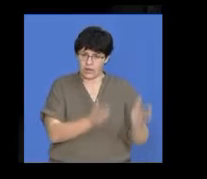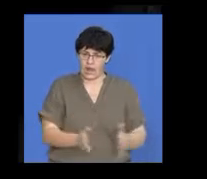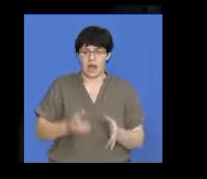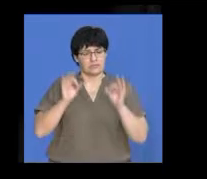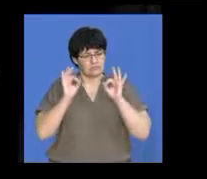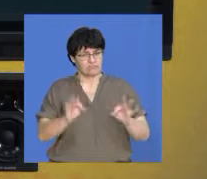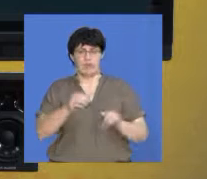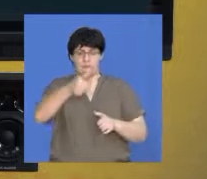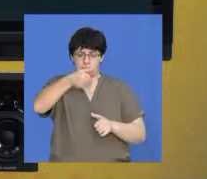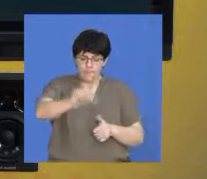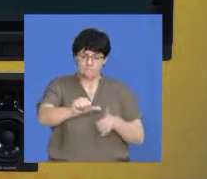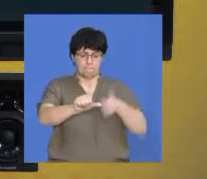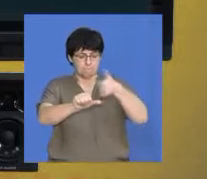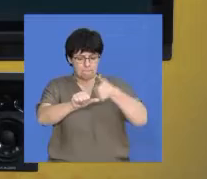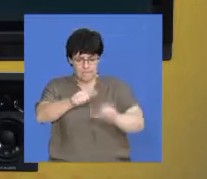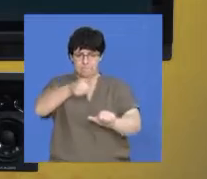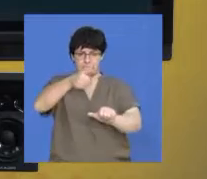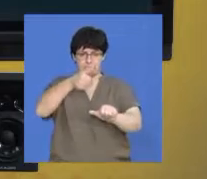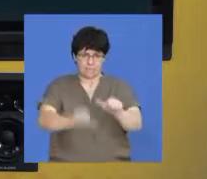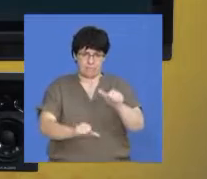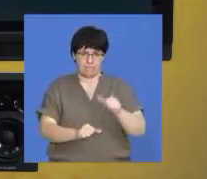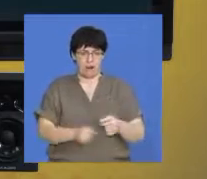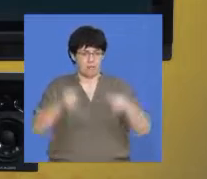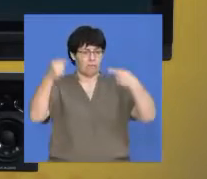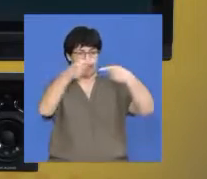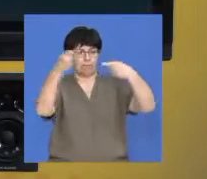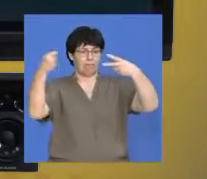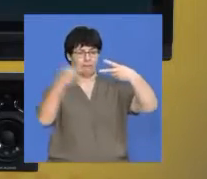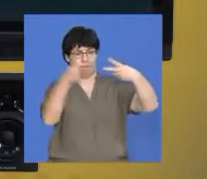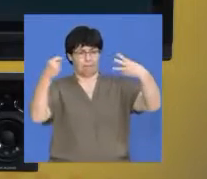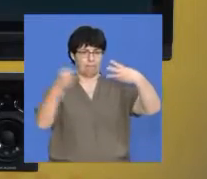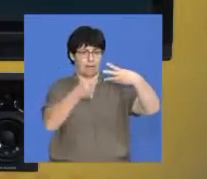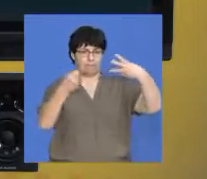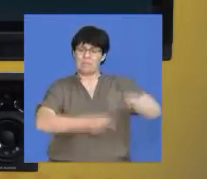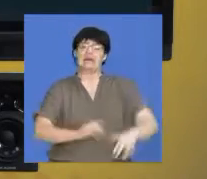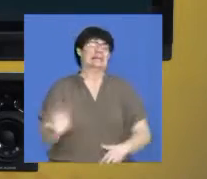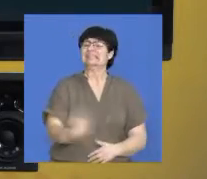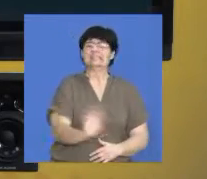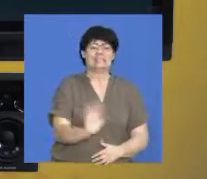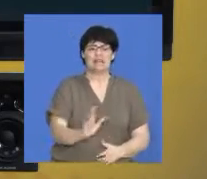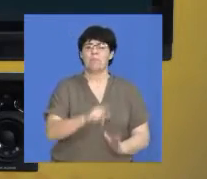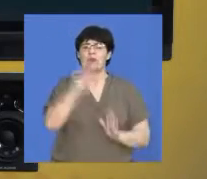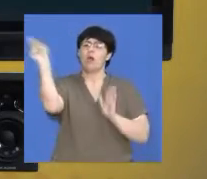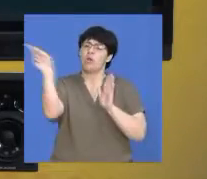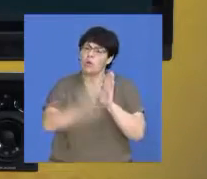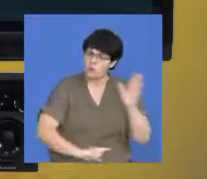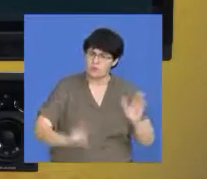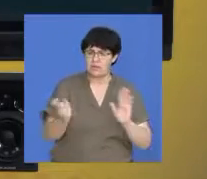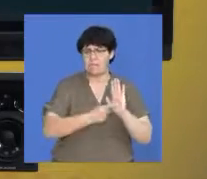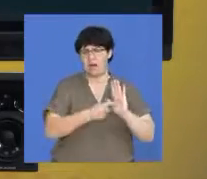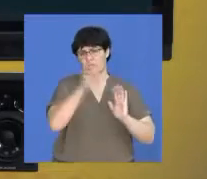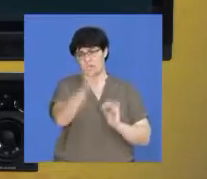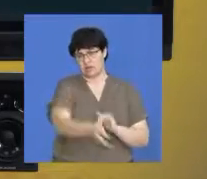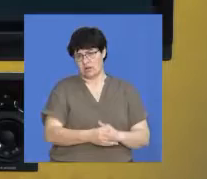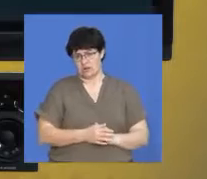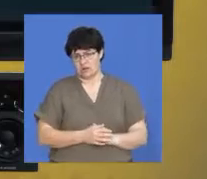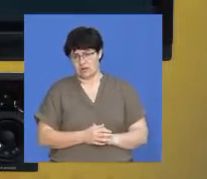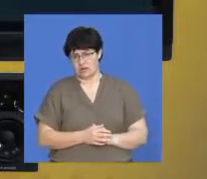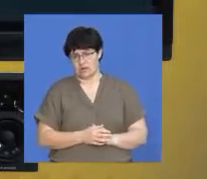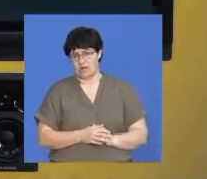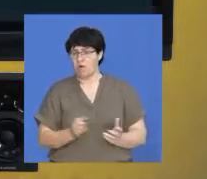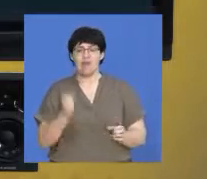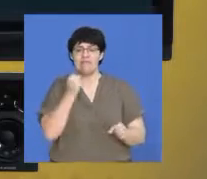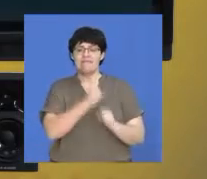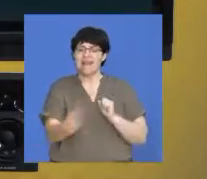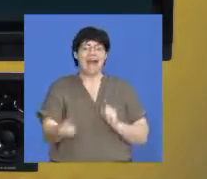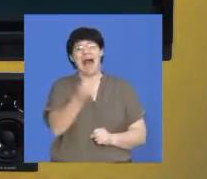please do not write point form. If you write in point form, you are going to lose some marks because it means you have